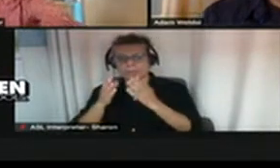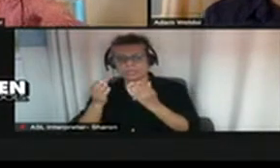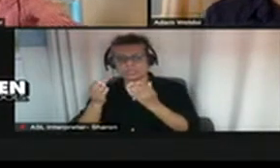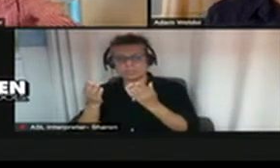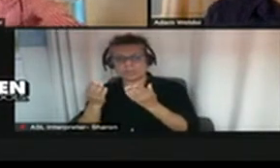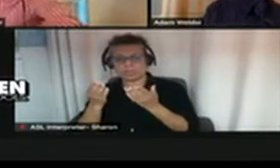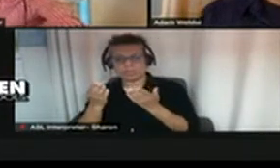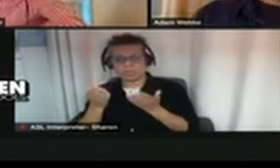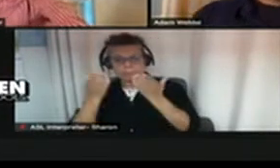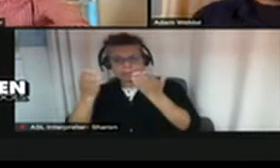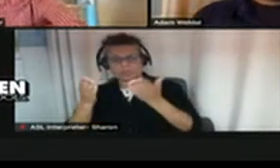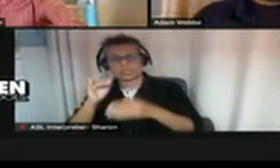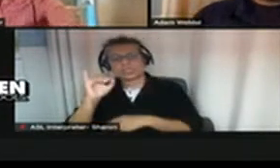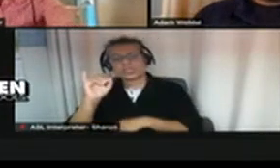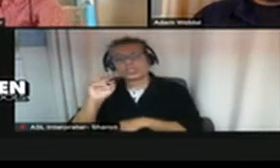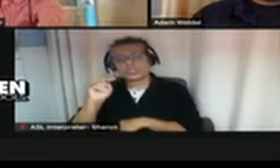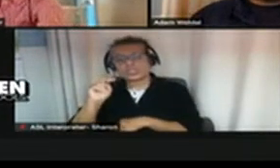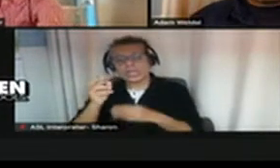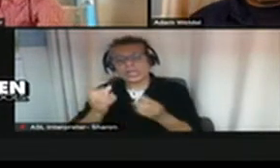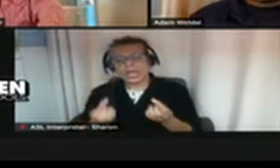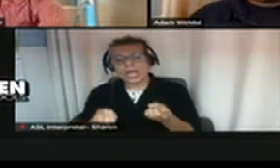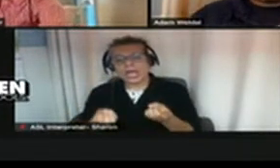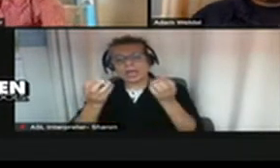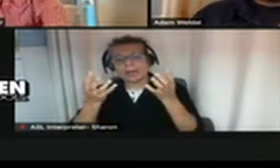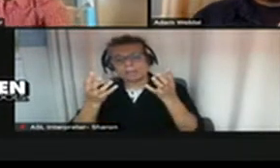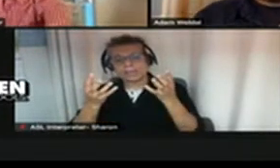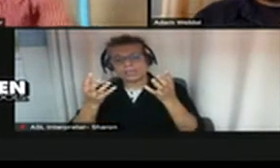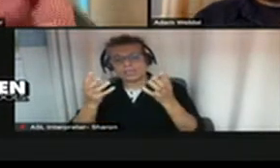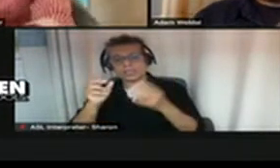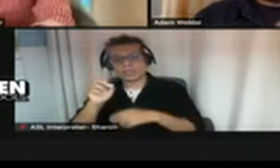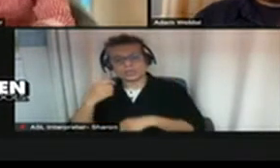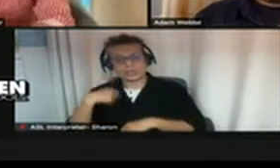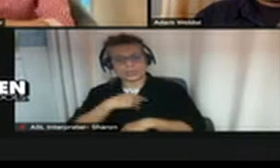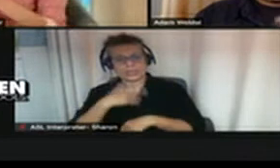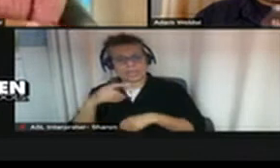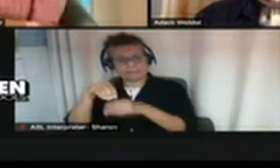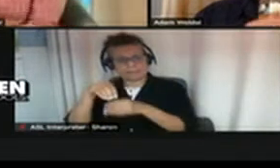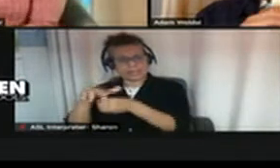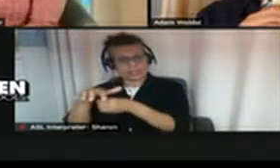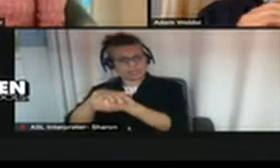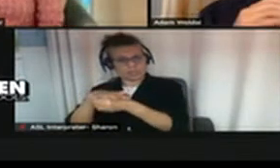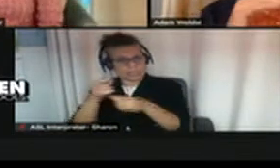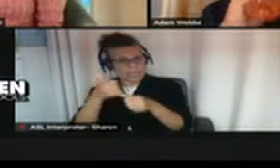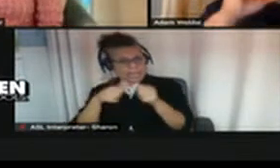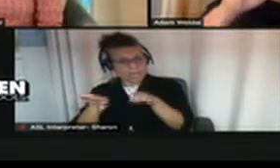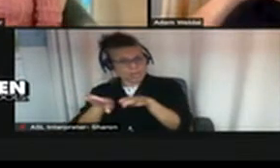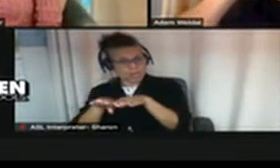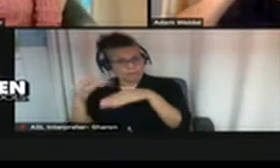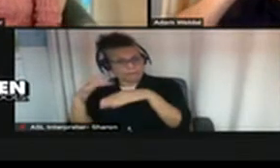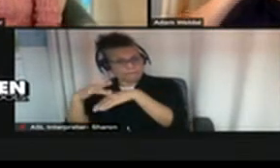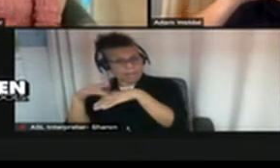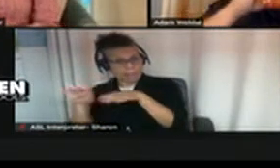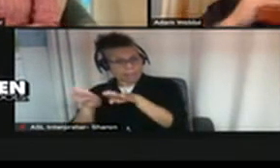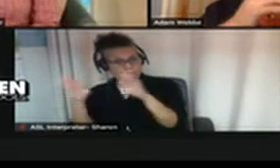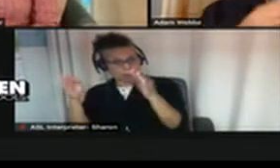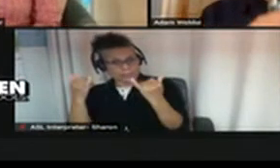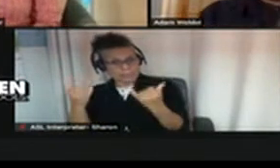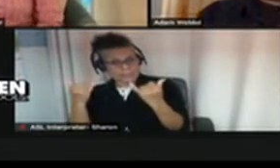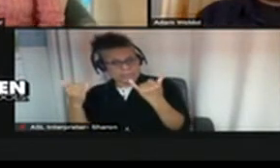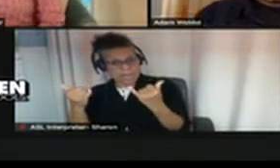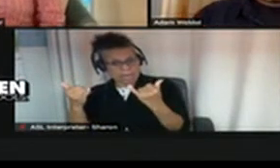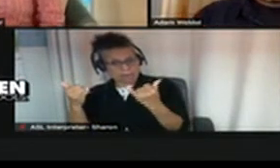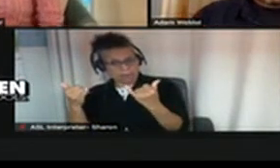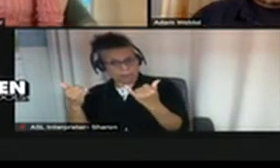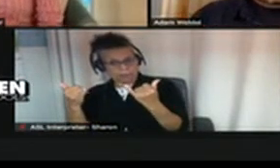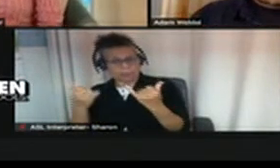Jen, how many do we have in district right now? Are there any openings as yeah, far as